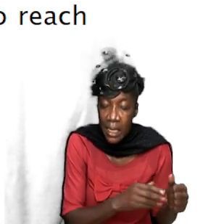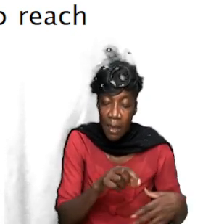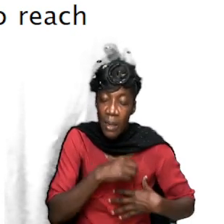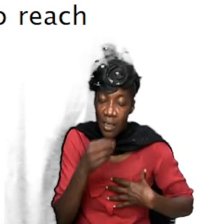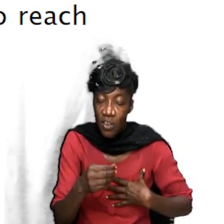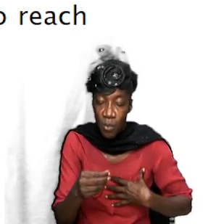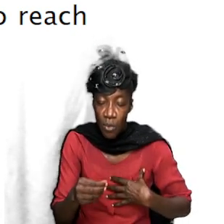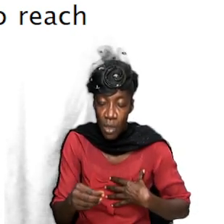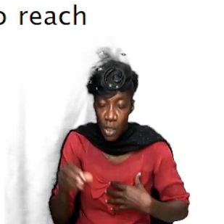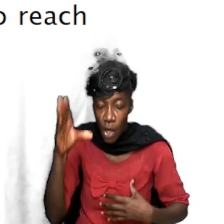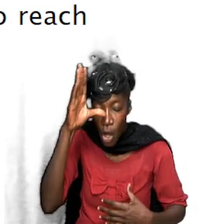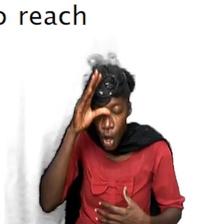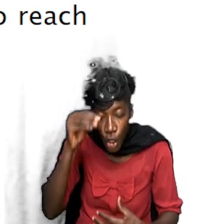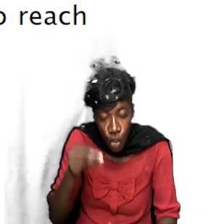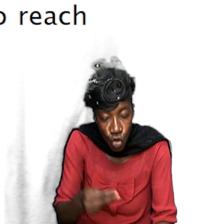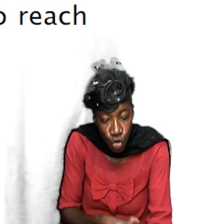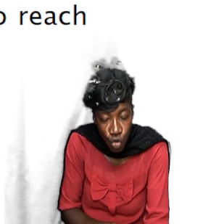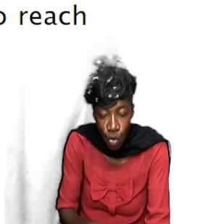God.